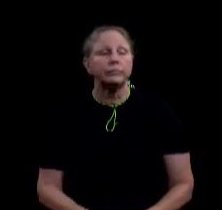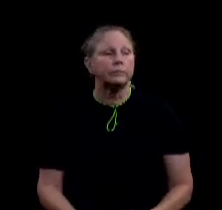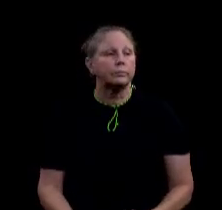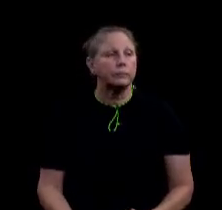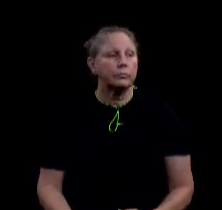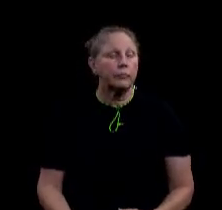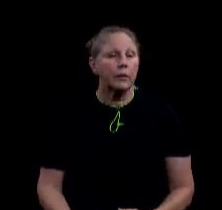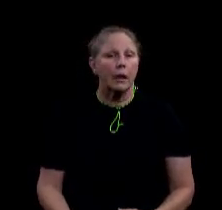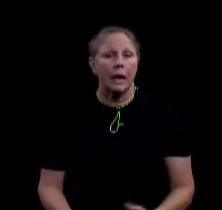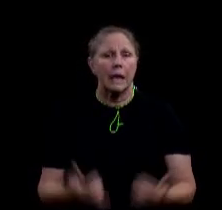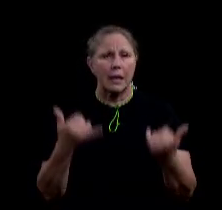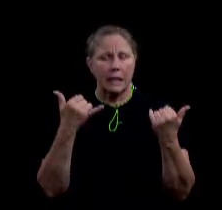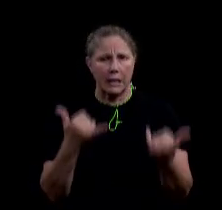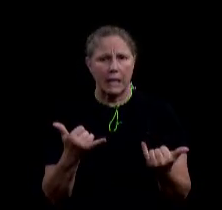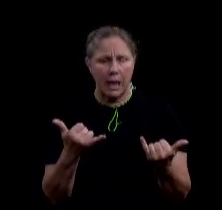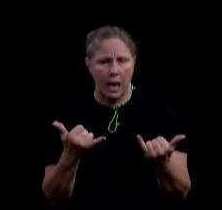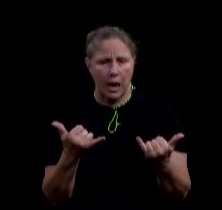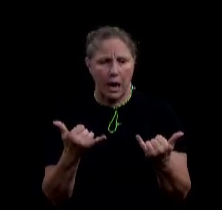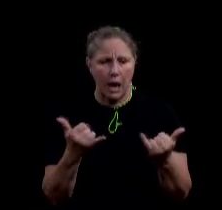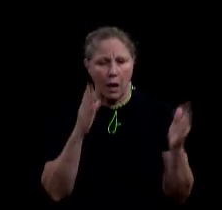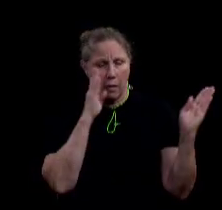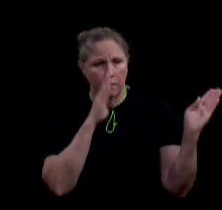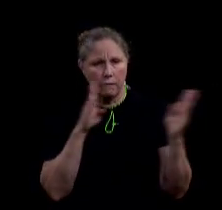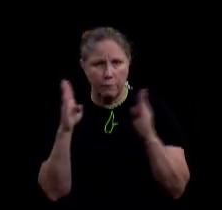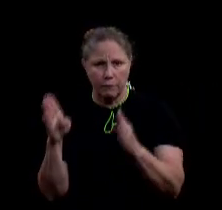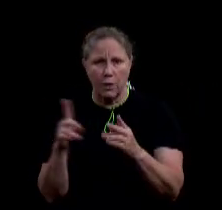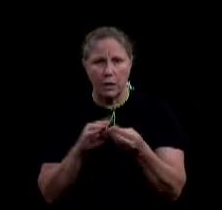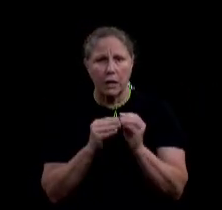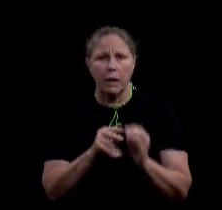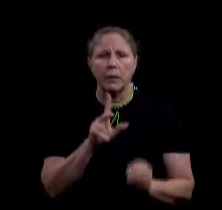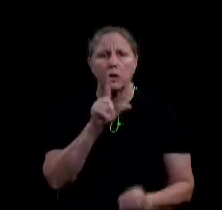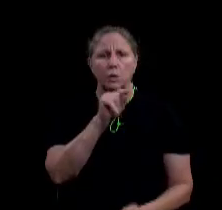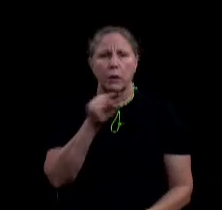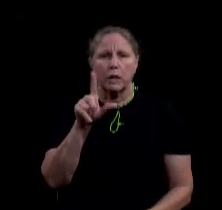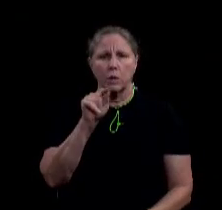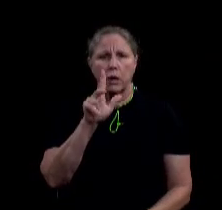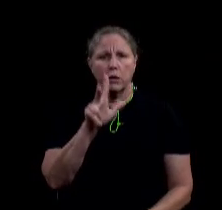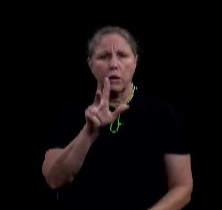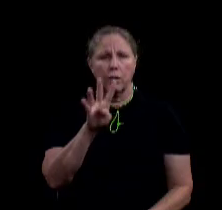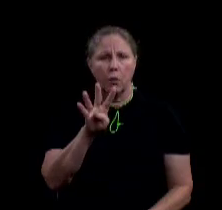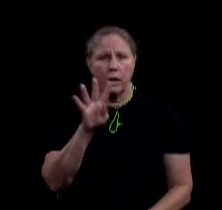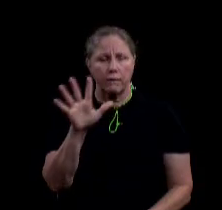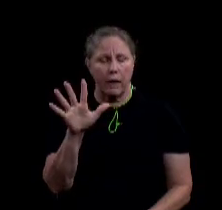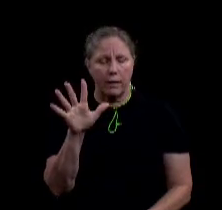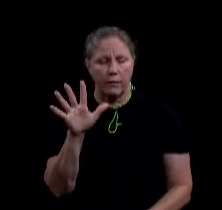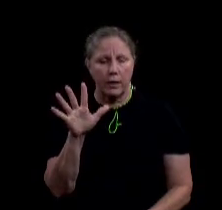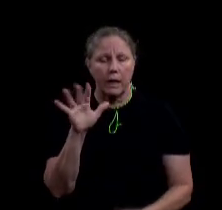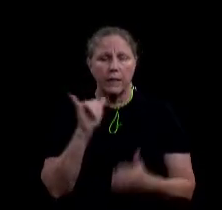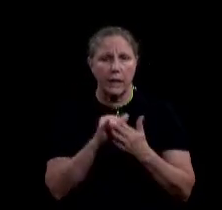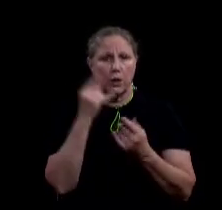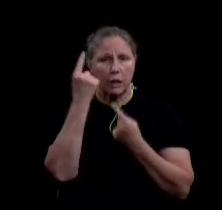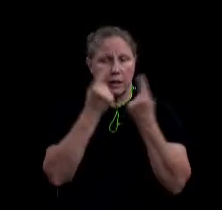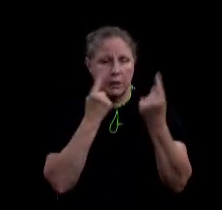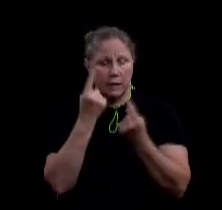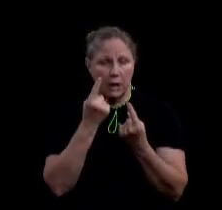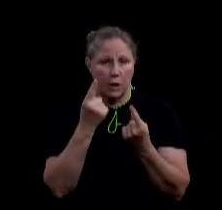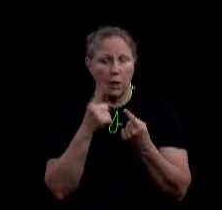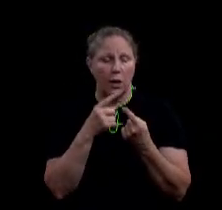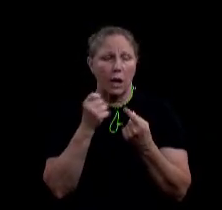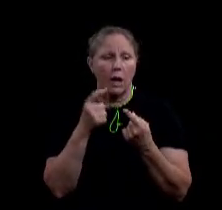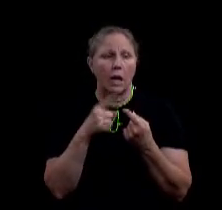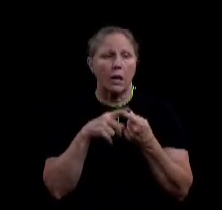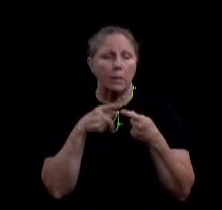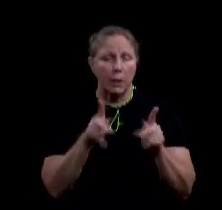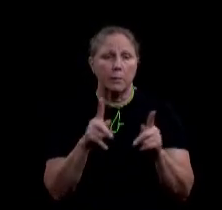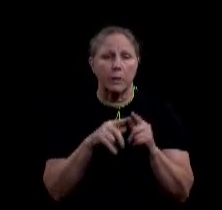to Resolution 2020-345, which is to consider a resolution consenting to the continuation of the declaration of local disaster and public